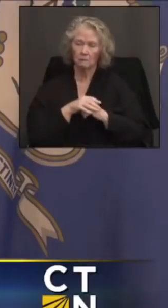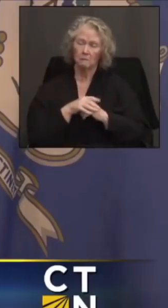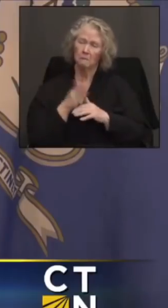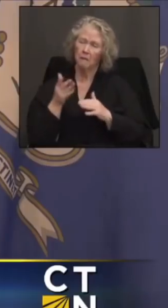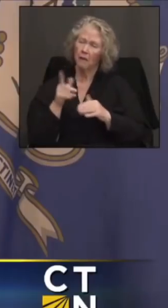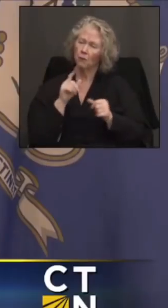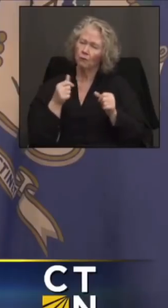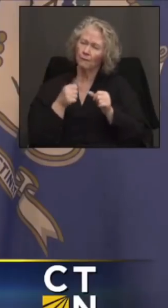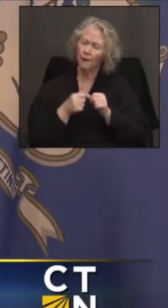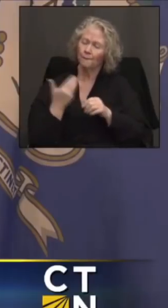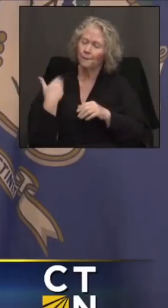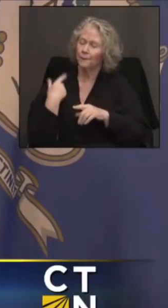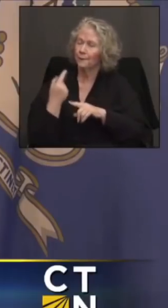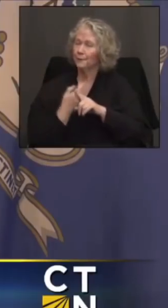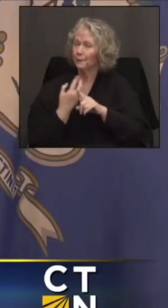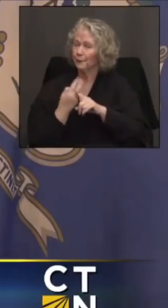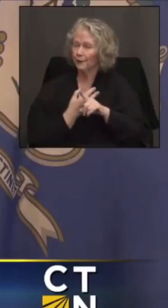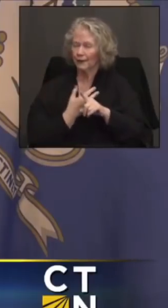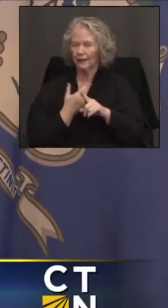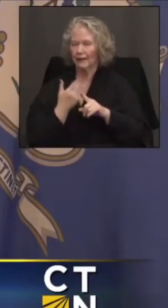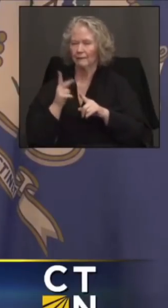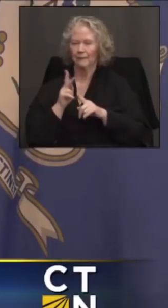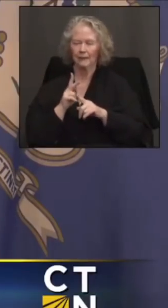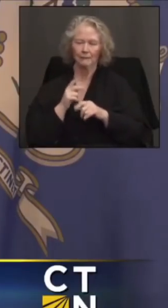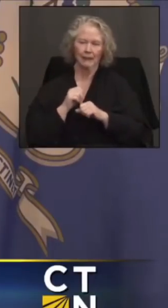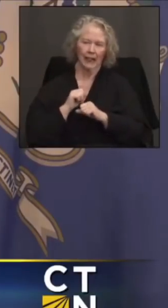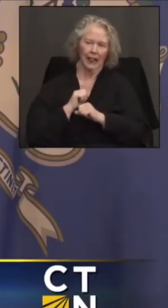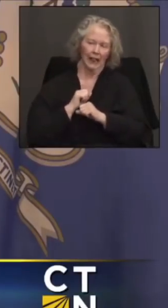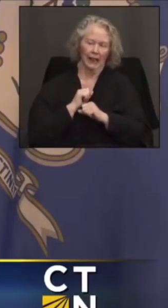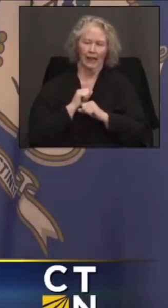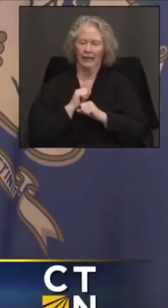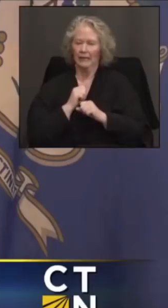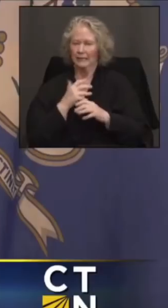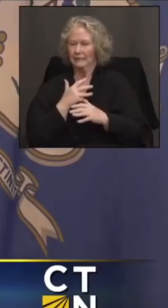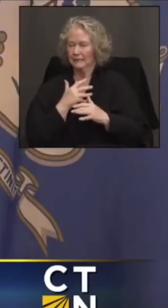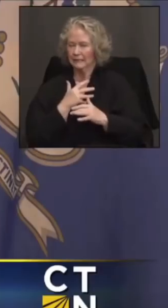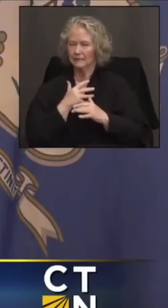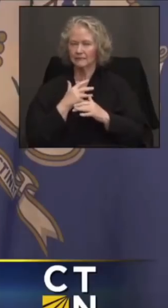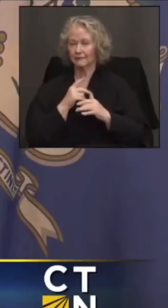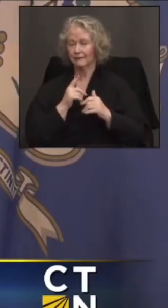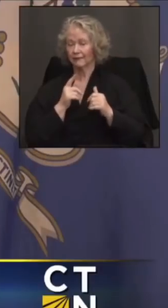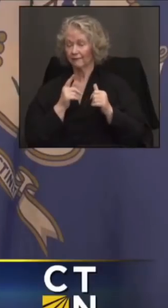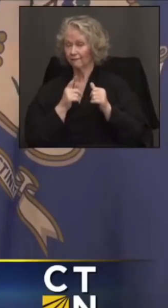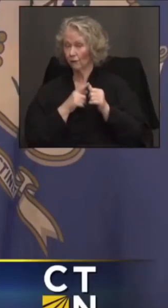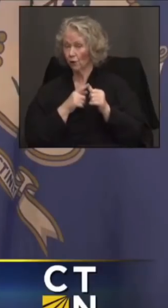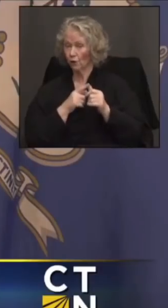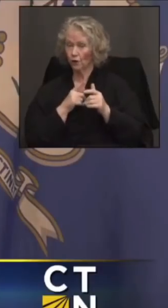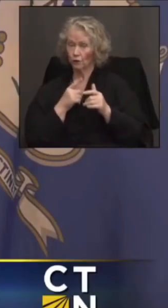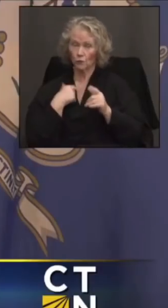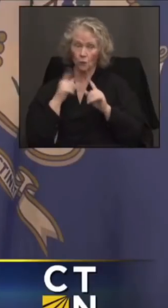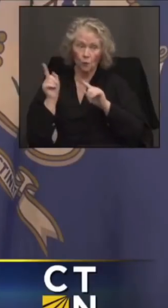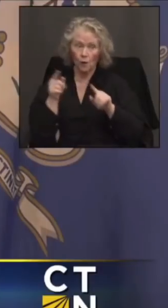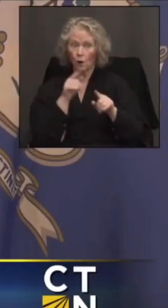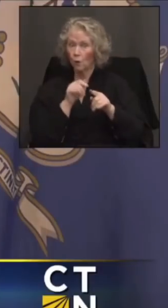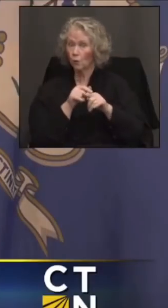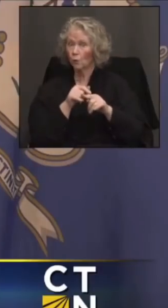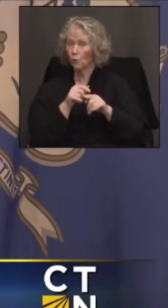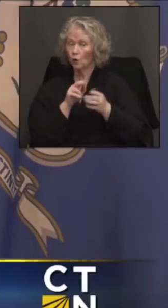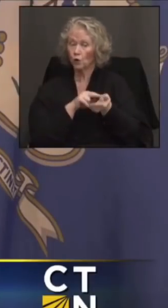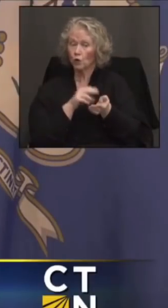from a few months ago, 50% are hesitant, I don't know. First round when we went through the nursing homes for the nurses was